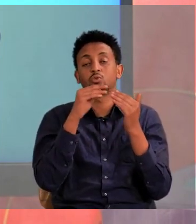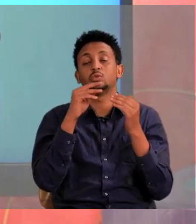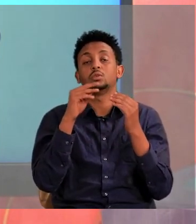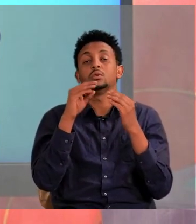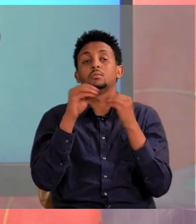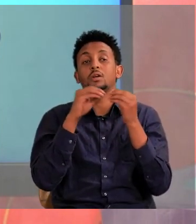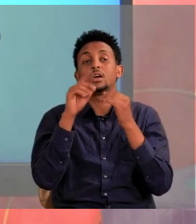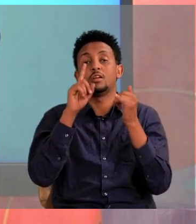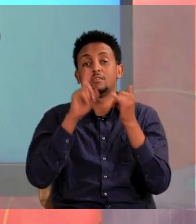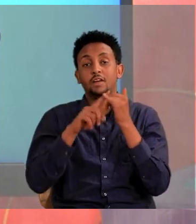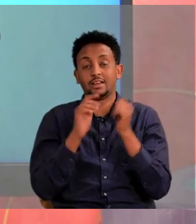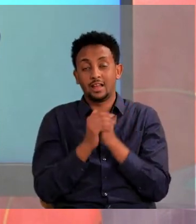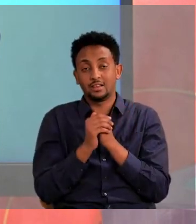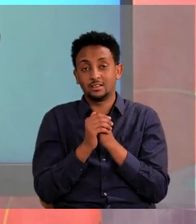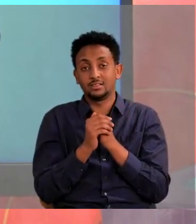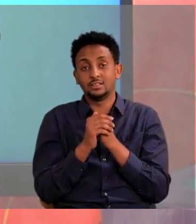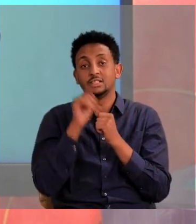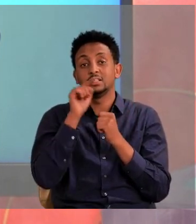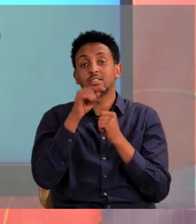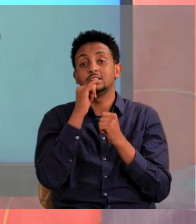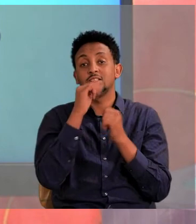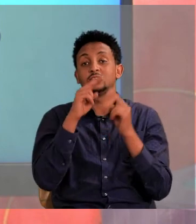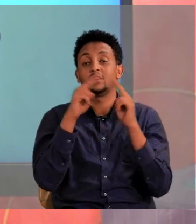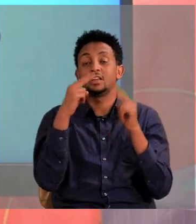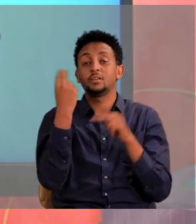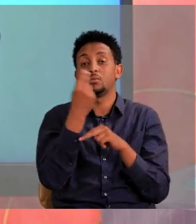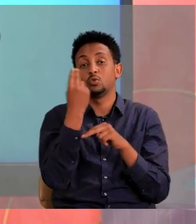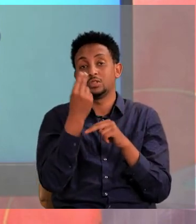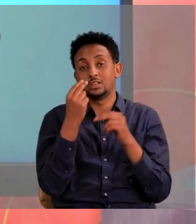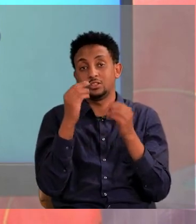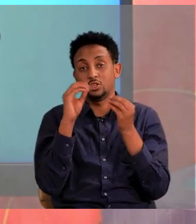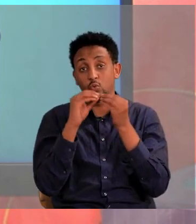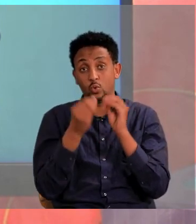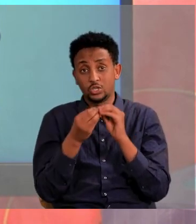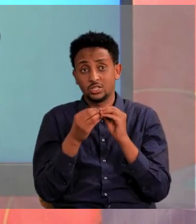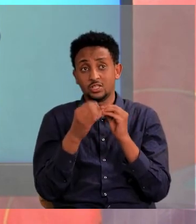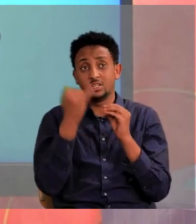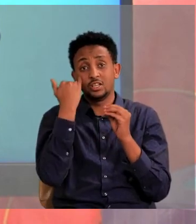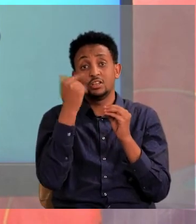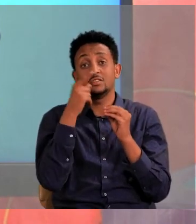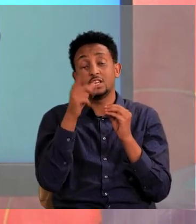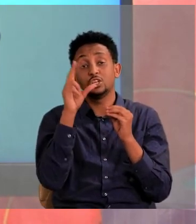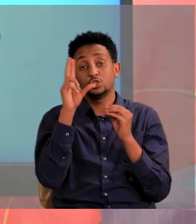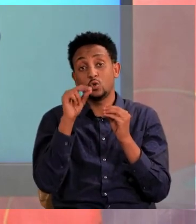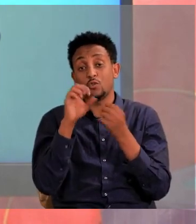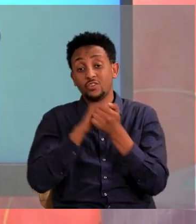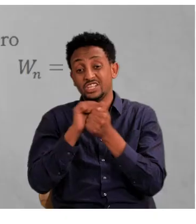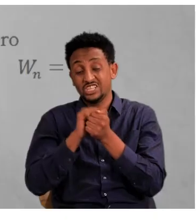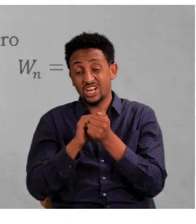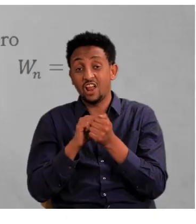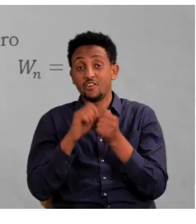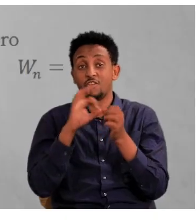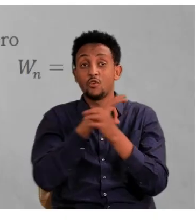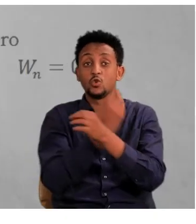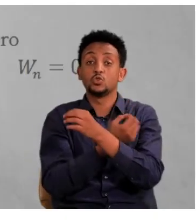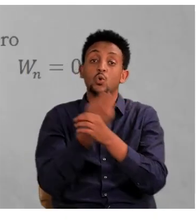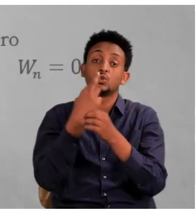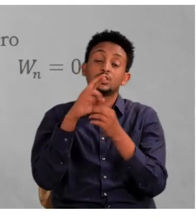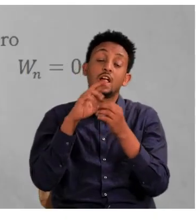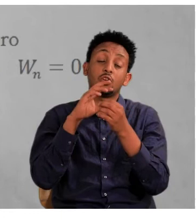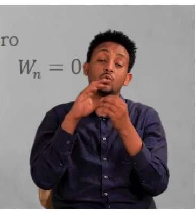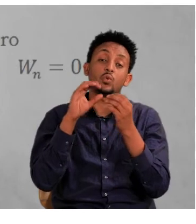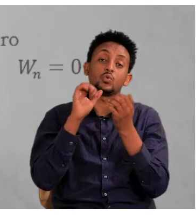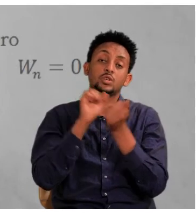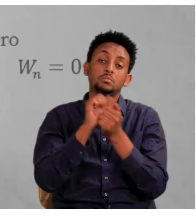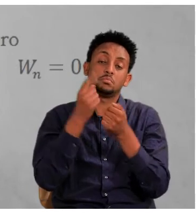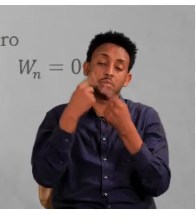energy final. Okay? This is a very important equation. If there is no frictional force, the work done by non-conservative